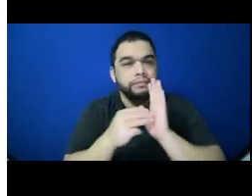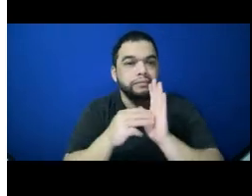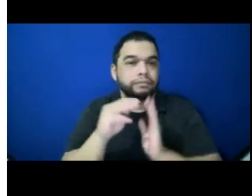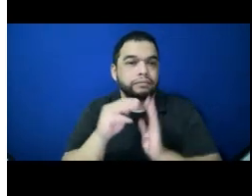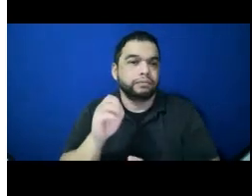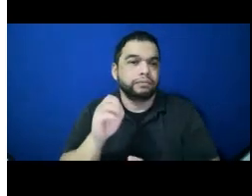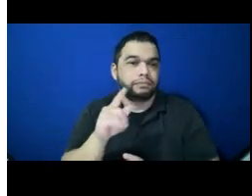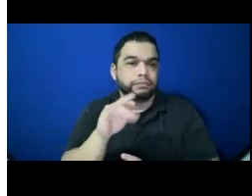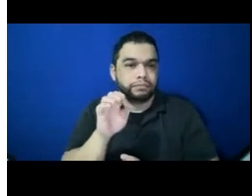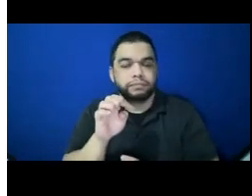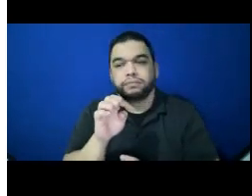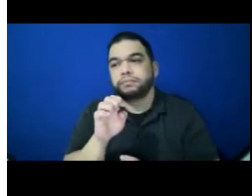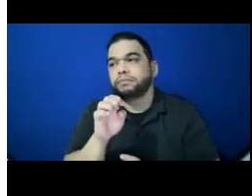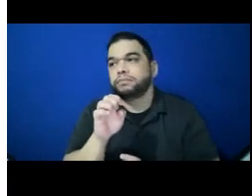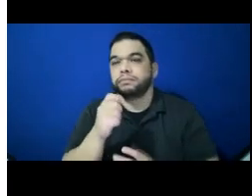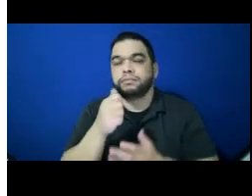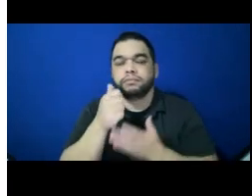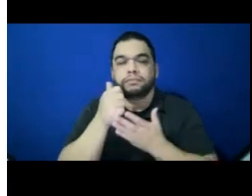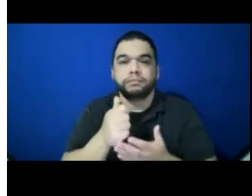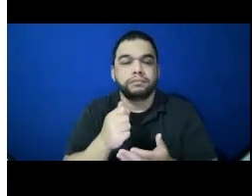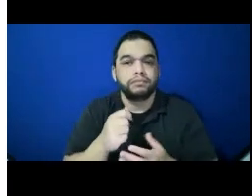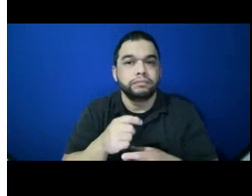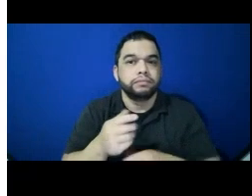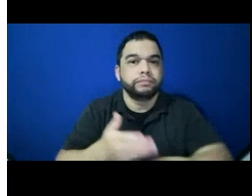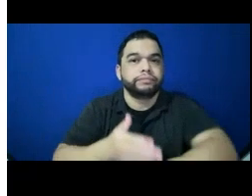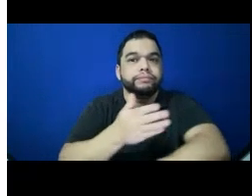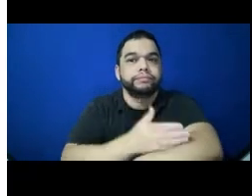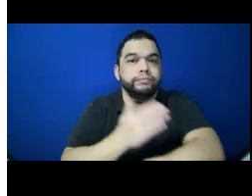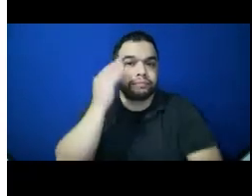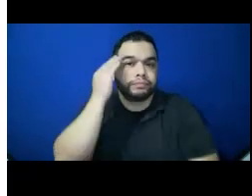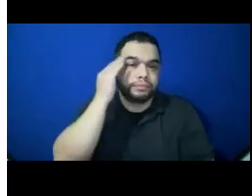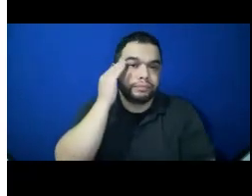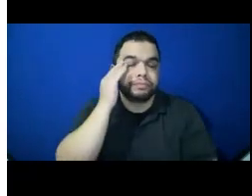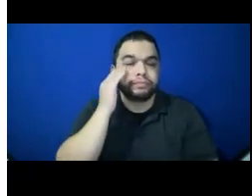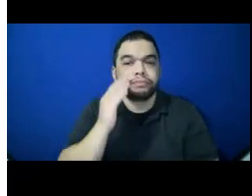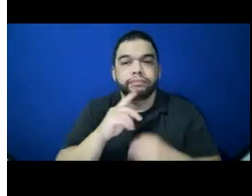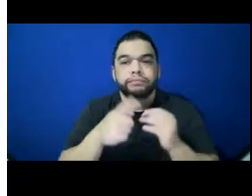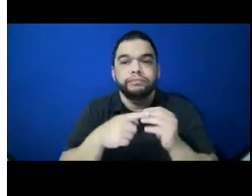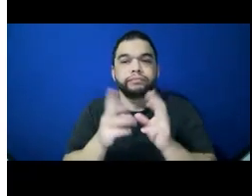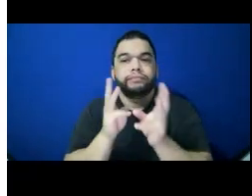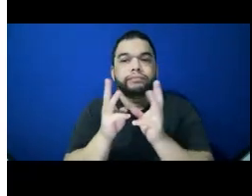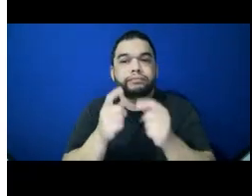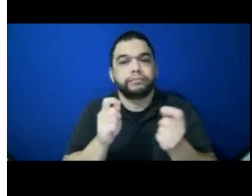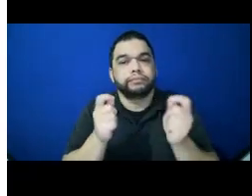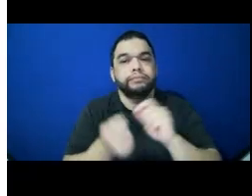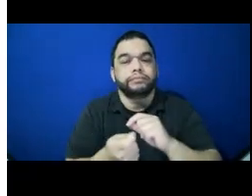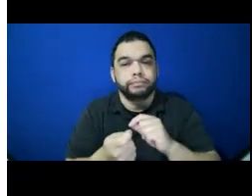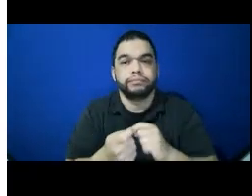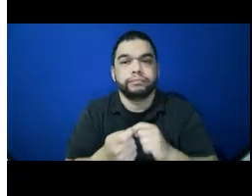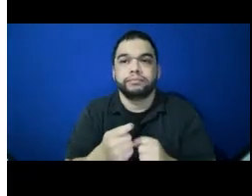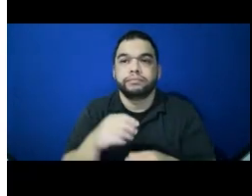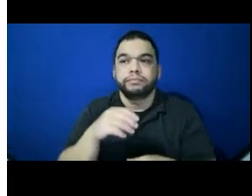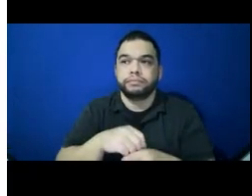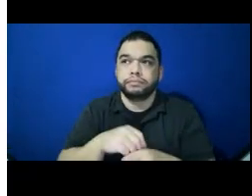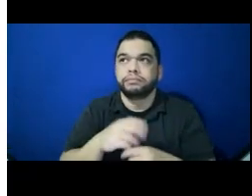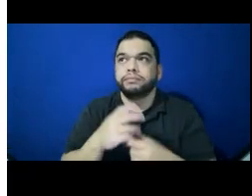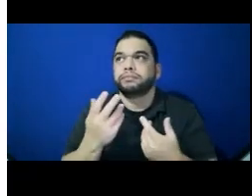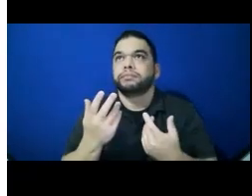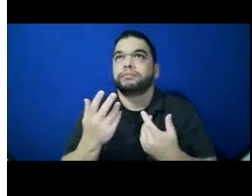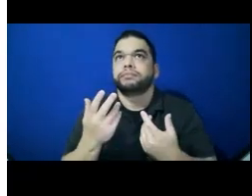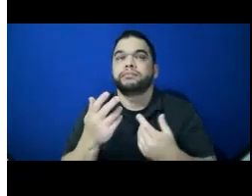awareness and knowledge about climate change and the implications for agriculture and forestry in Puerto Rico and the Virgin Islands, and